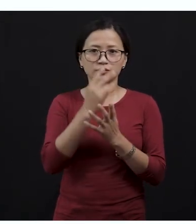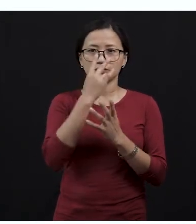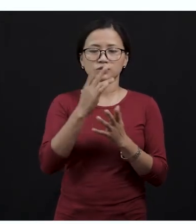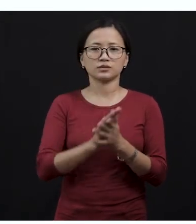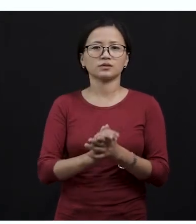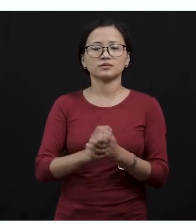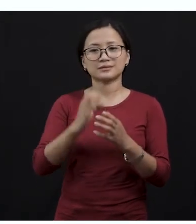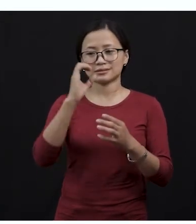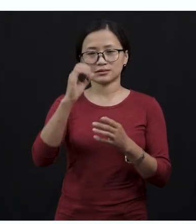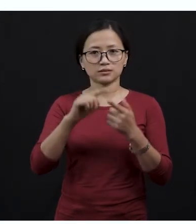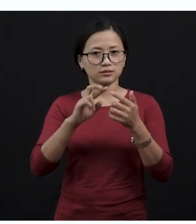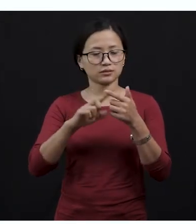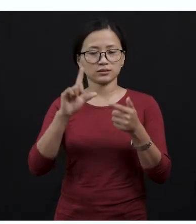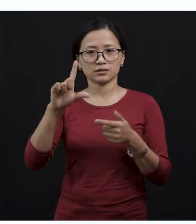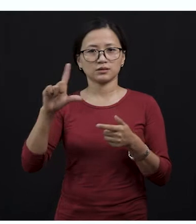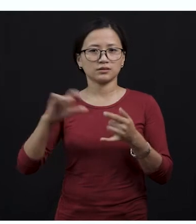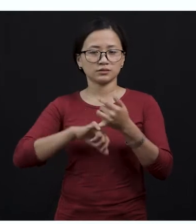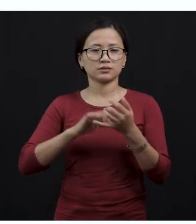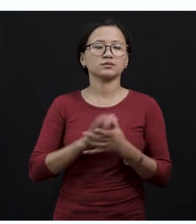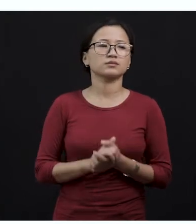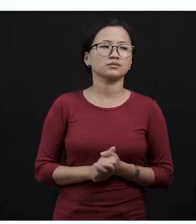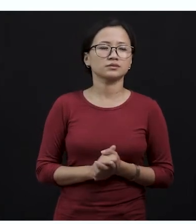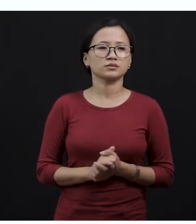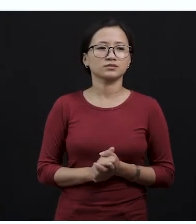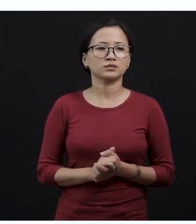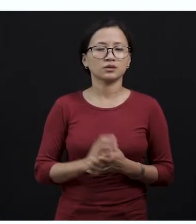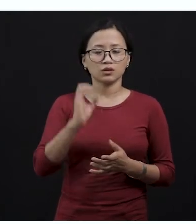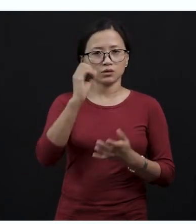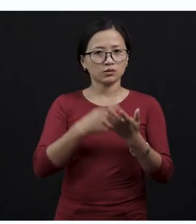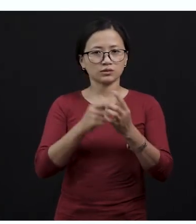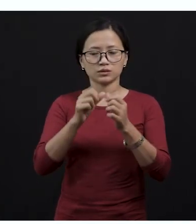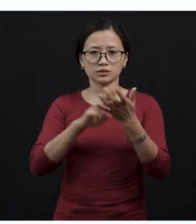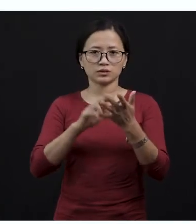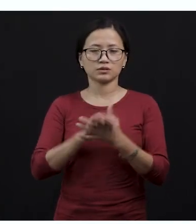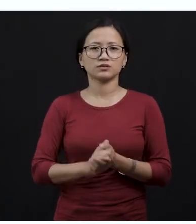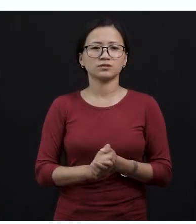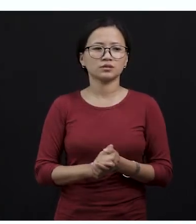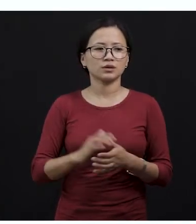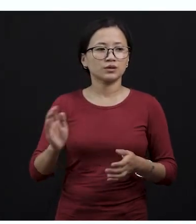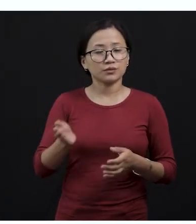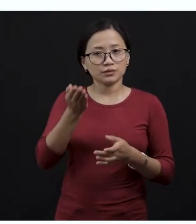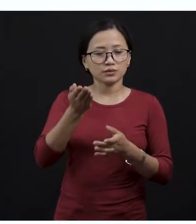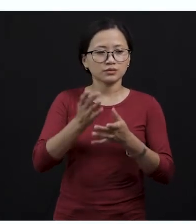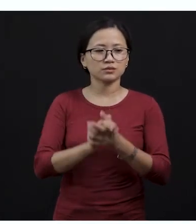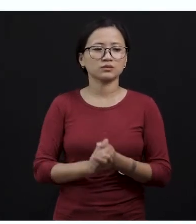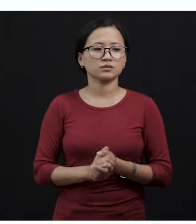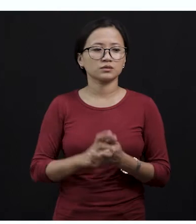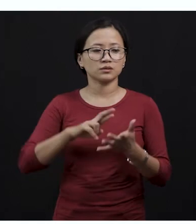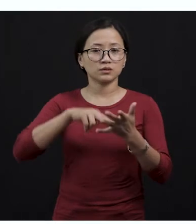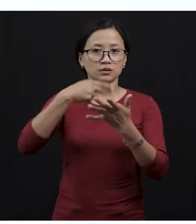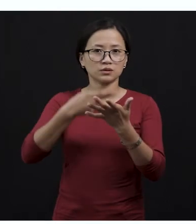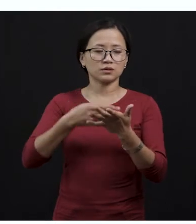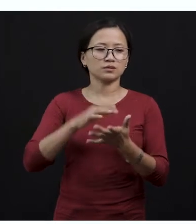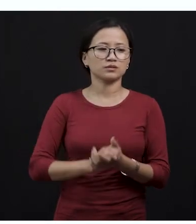of cells. And at last, the organ system will give rise to